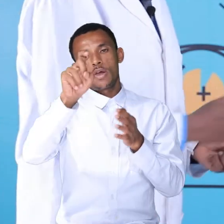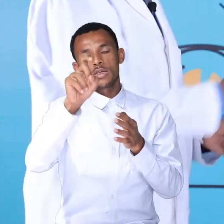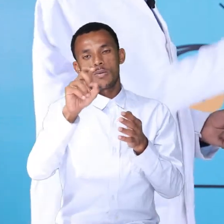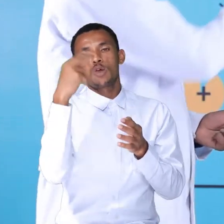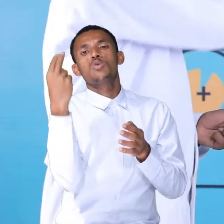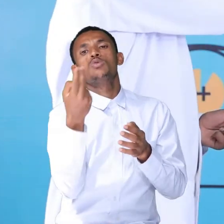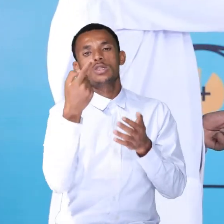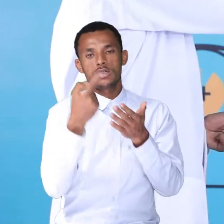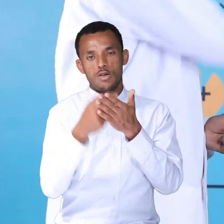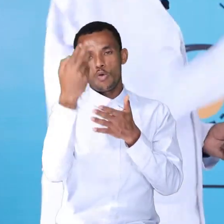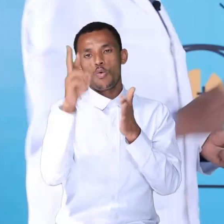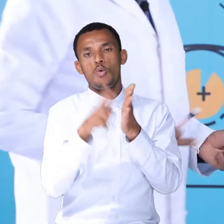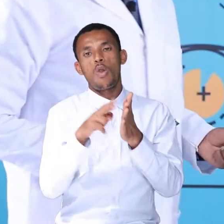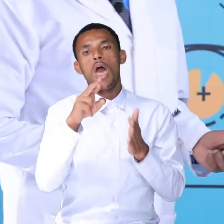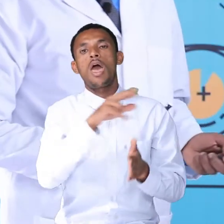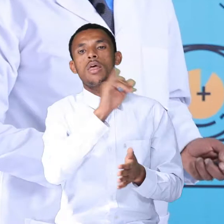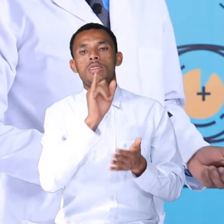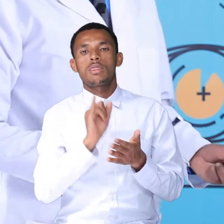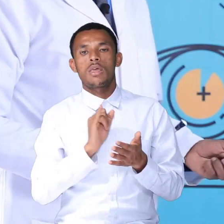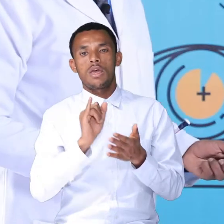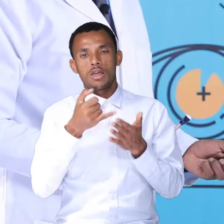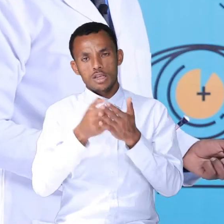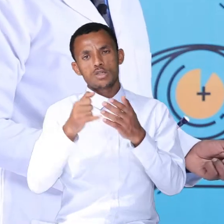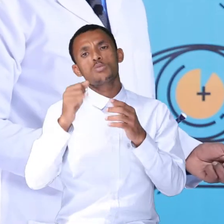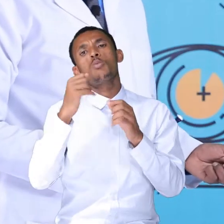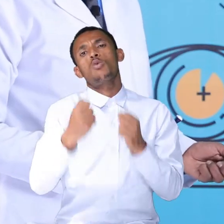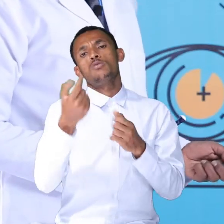applying some of the rules, identities, it is possible to calculate.